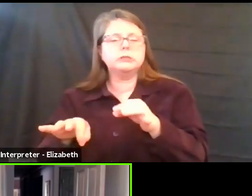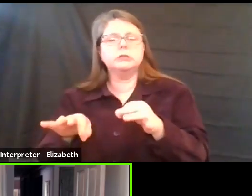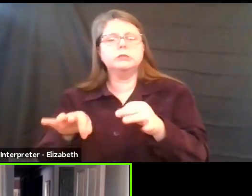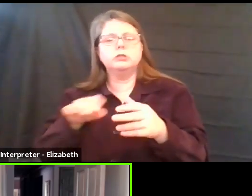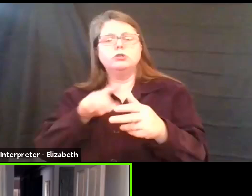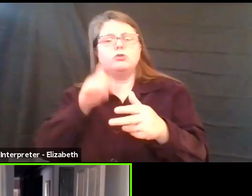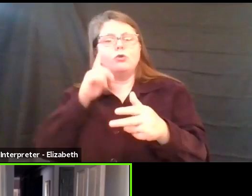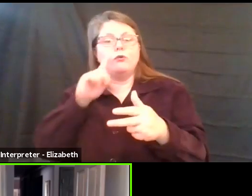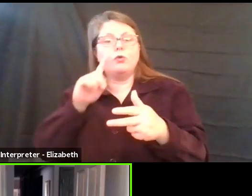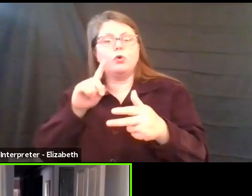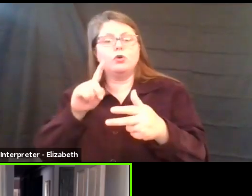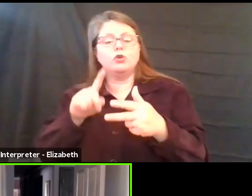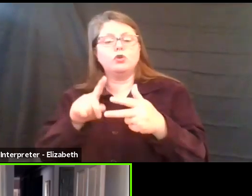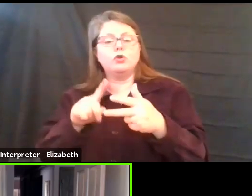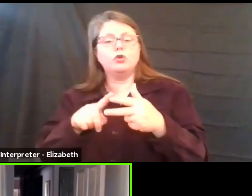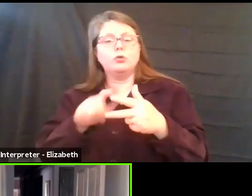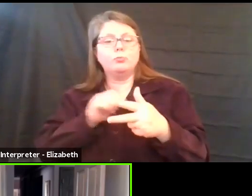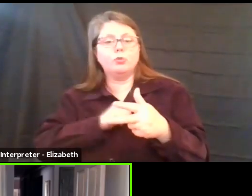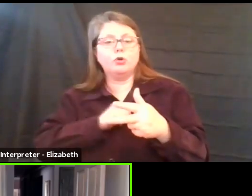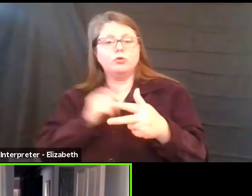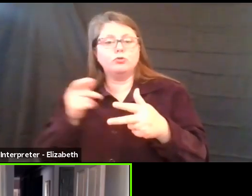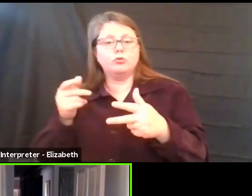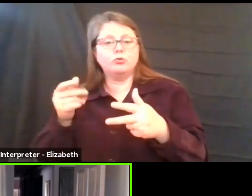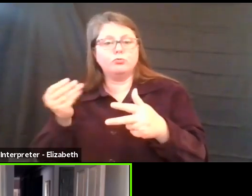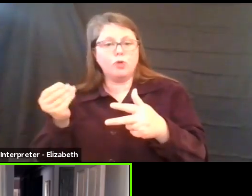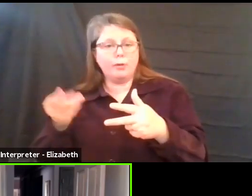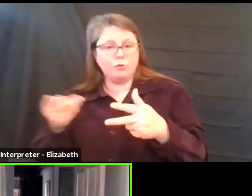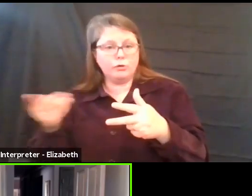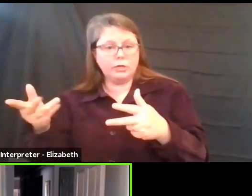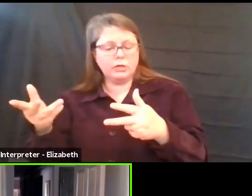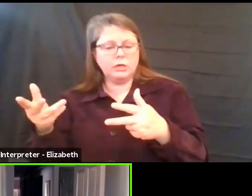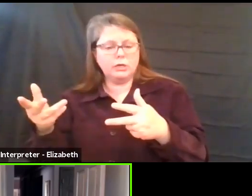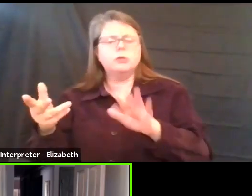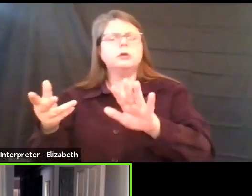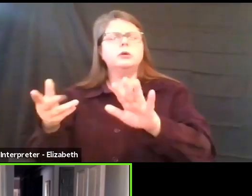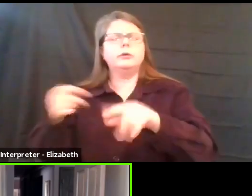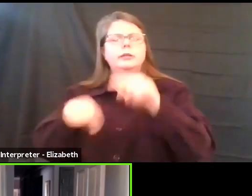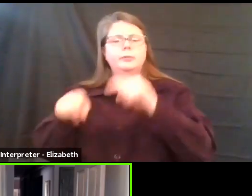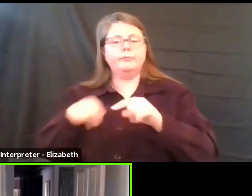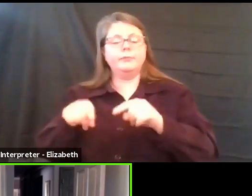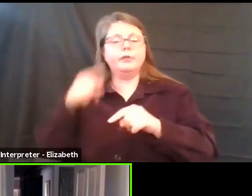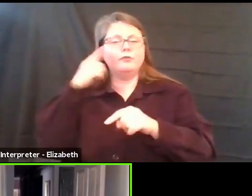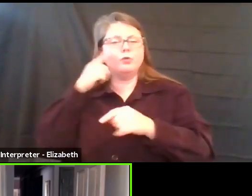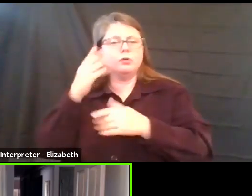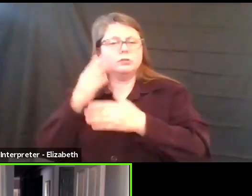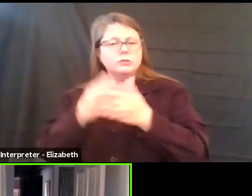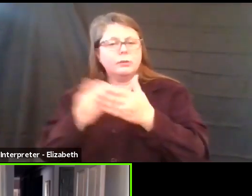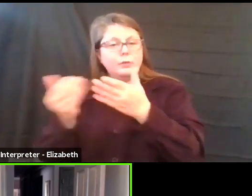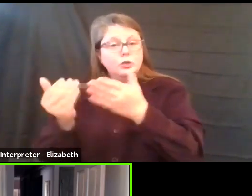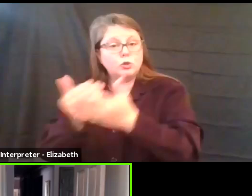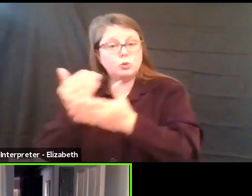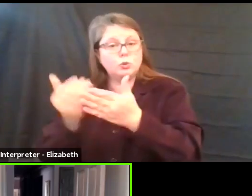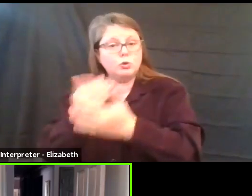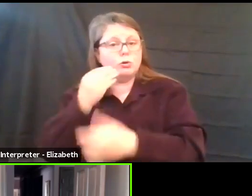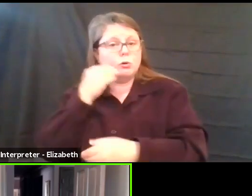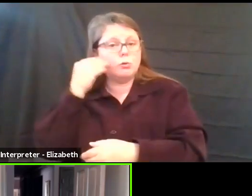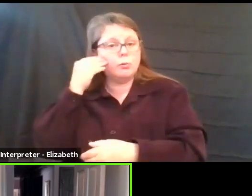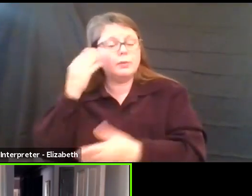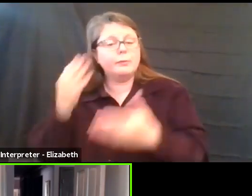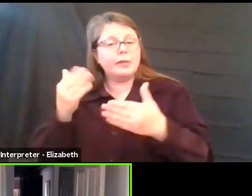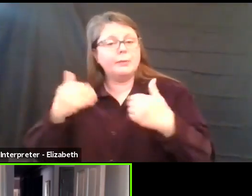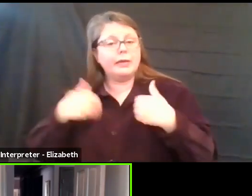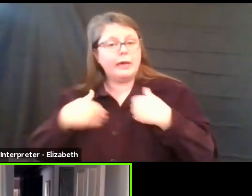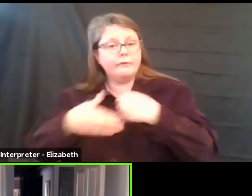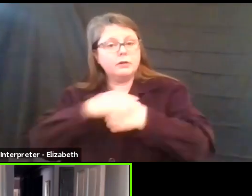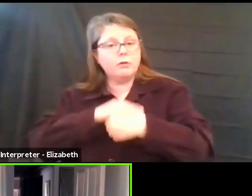Let me back up just a second. With some of the newer homes, there may be replacement cost coverage, which means they would buy a new